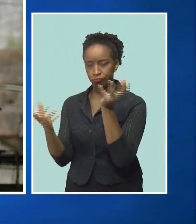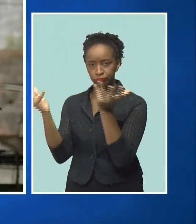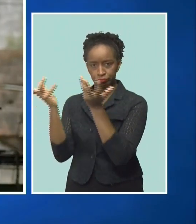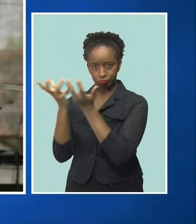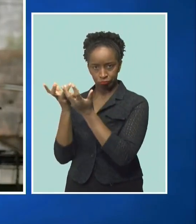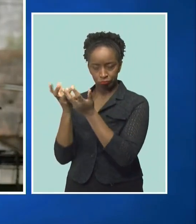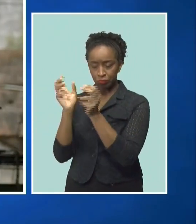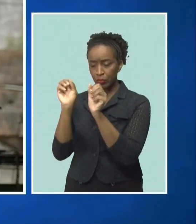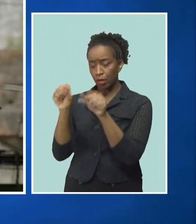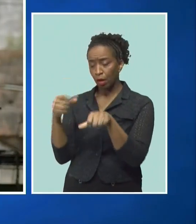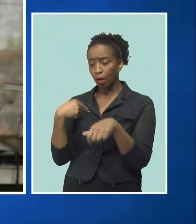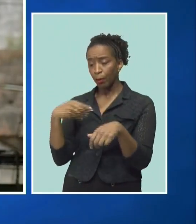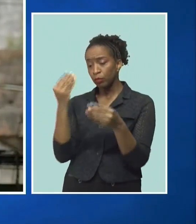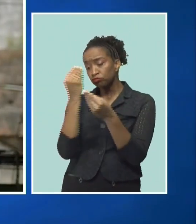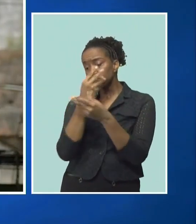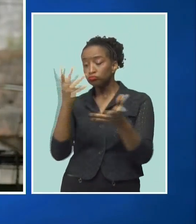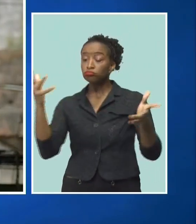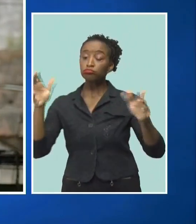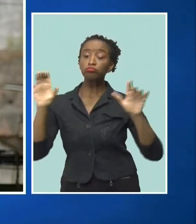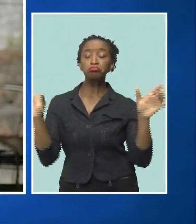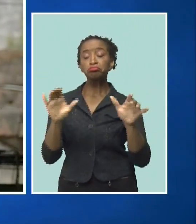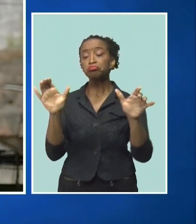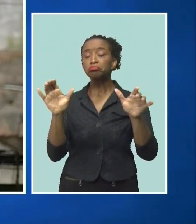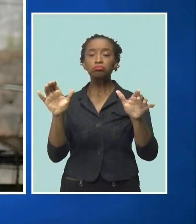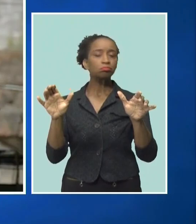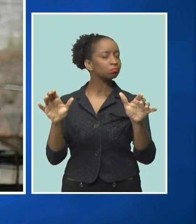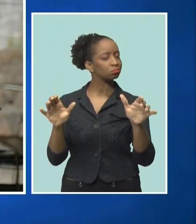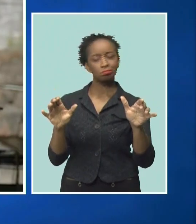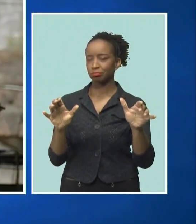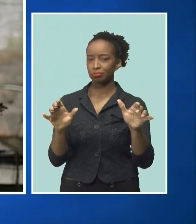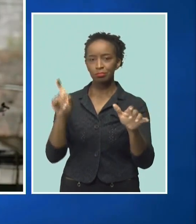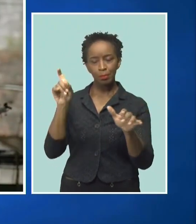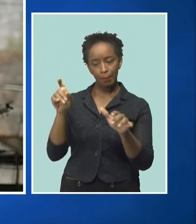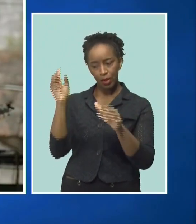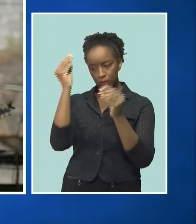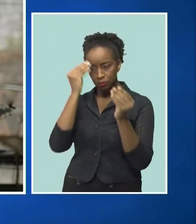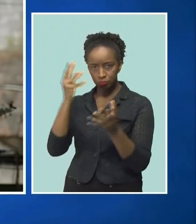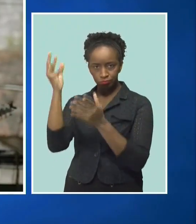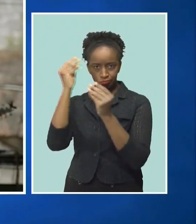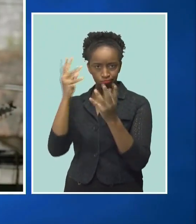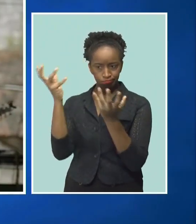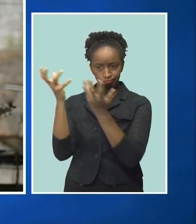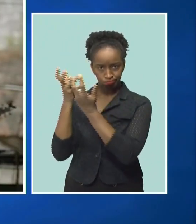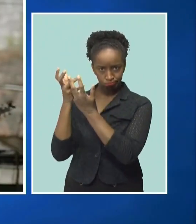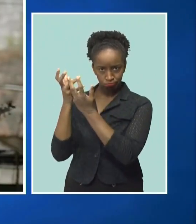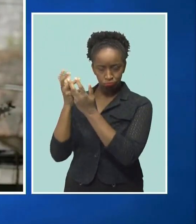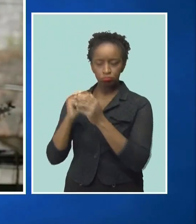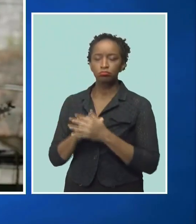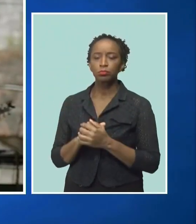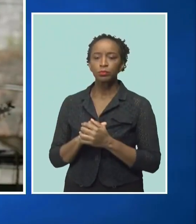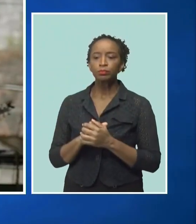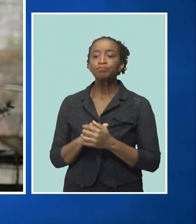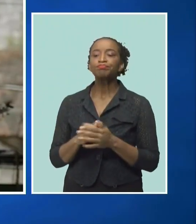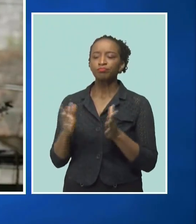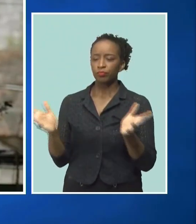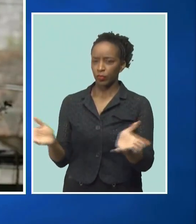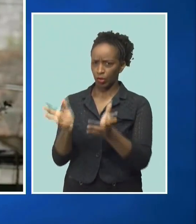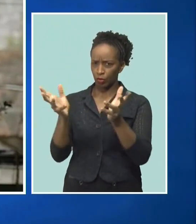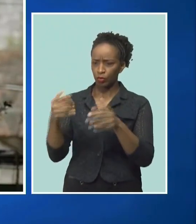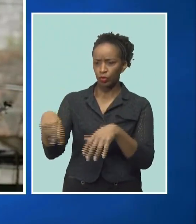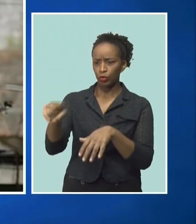I encourage you to continue to let your light shine, continue to